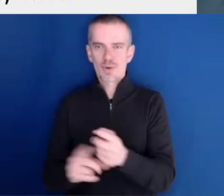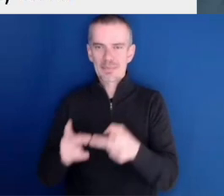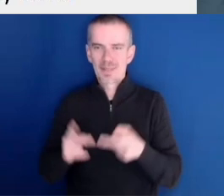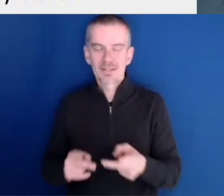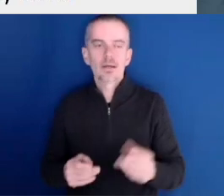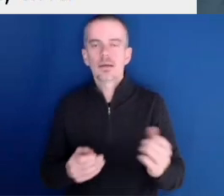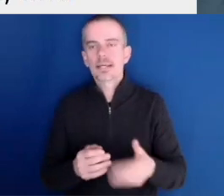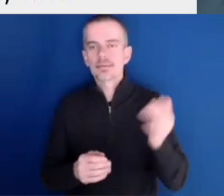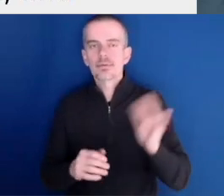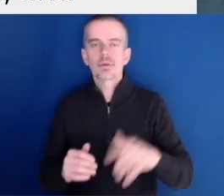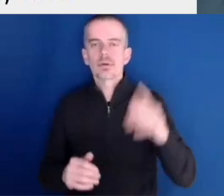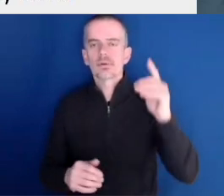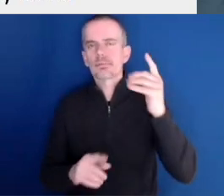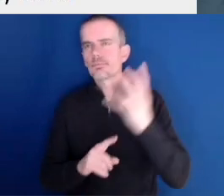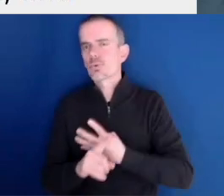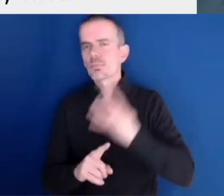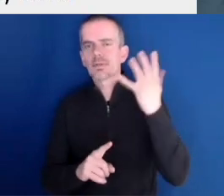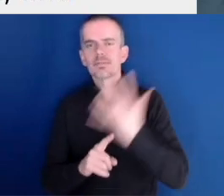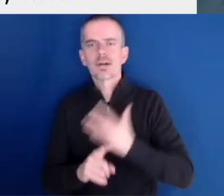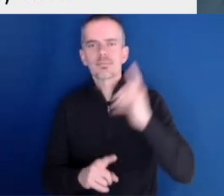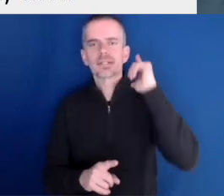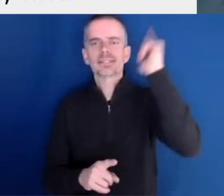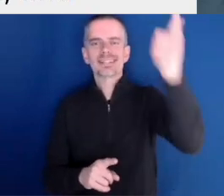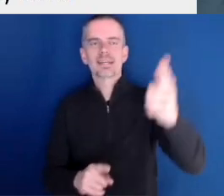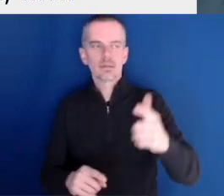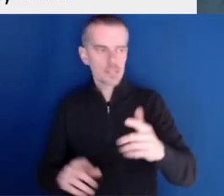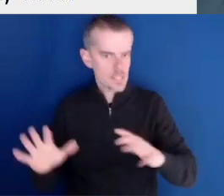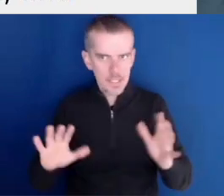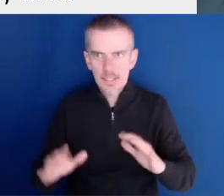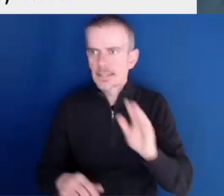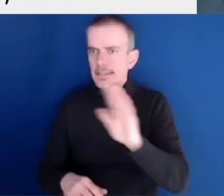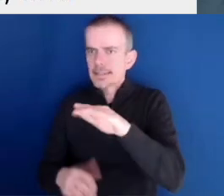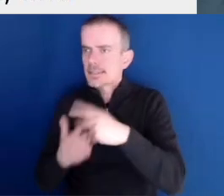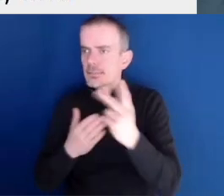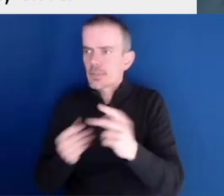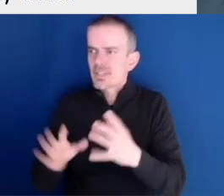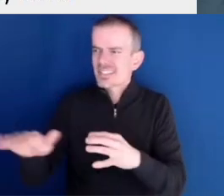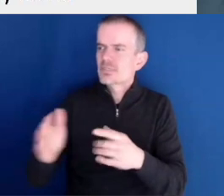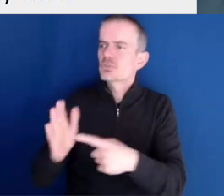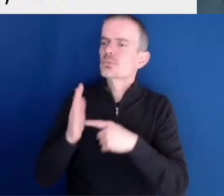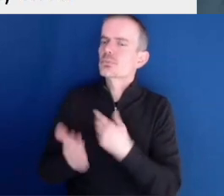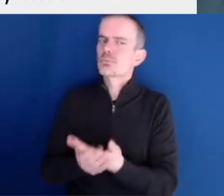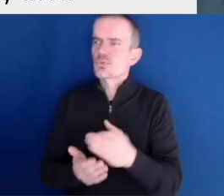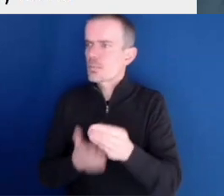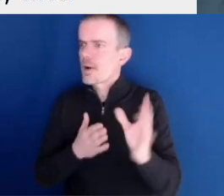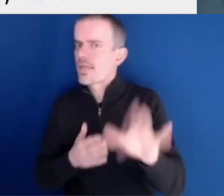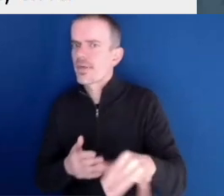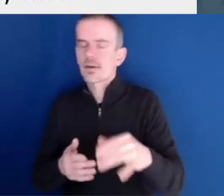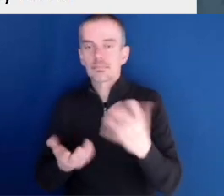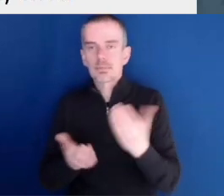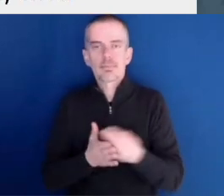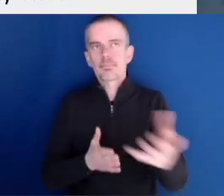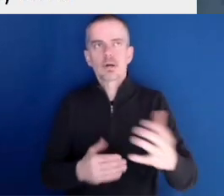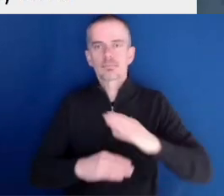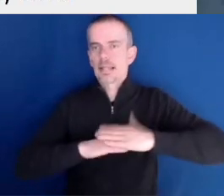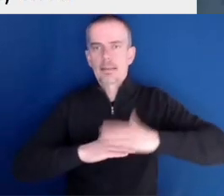than, 4, 5, 6 months down the line, asking the program manager to provide proof of purchase for, maybe they bought a